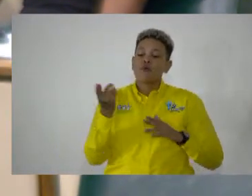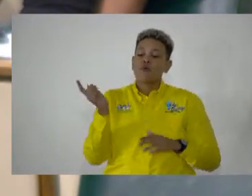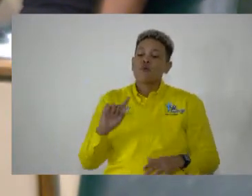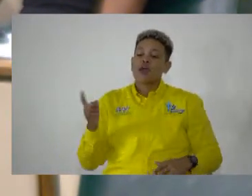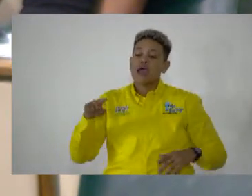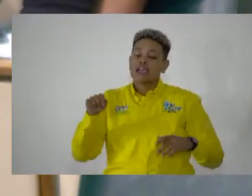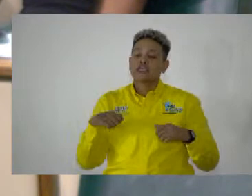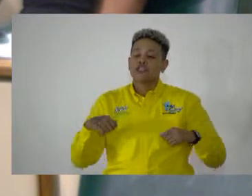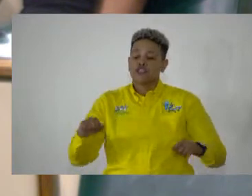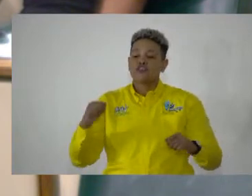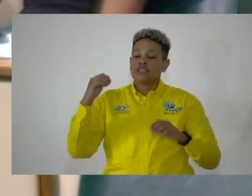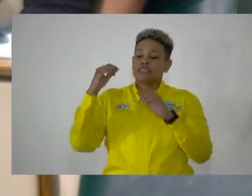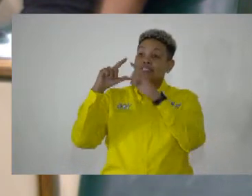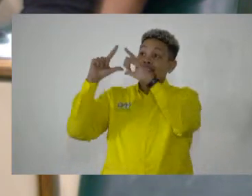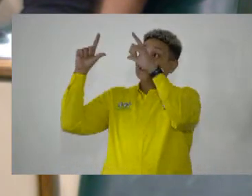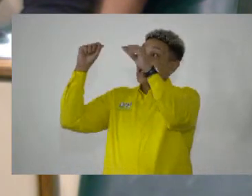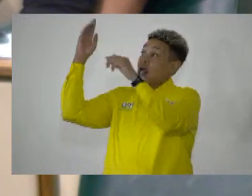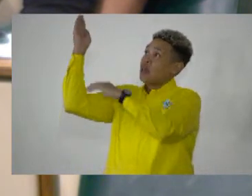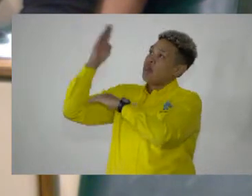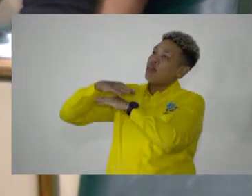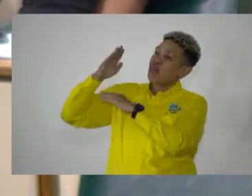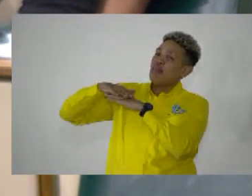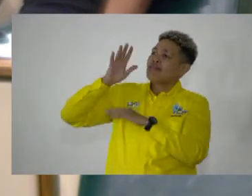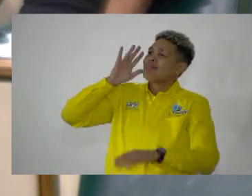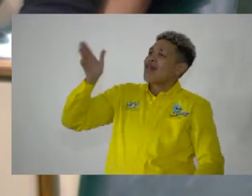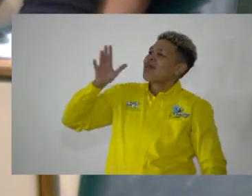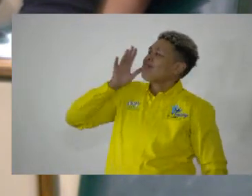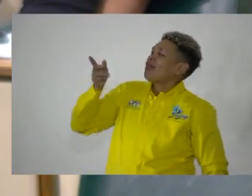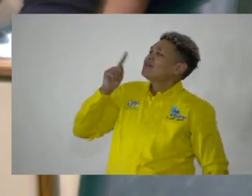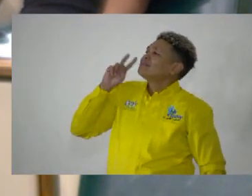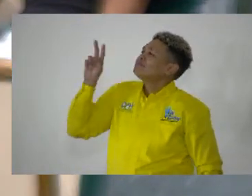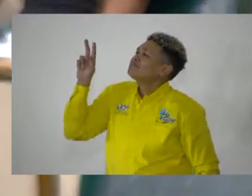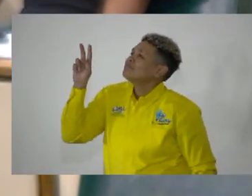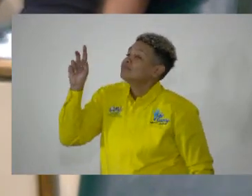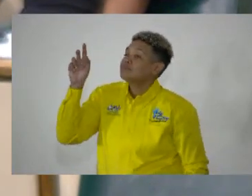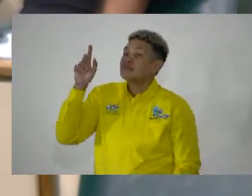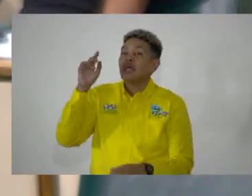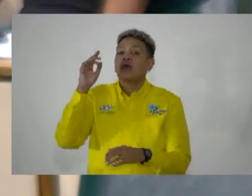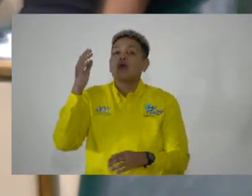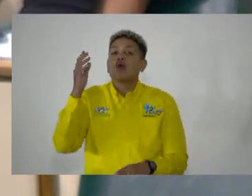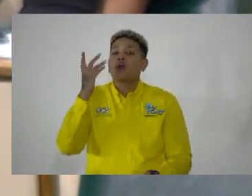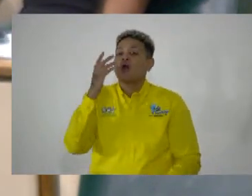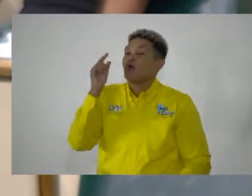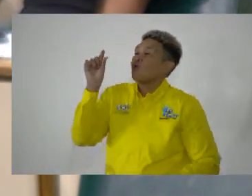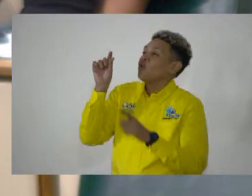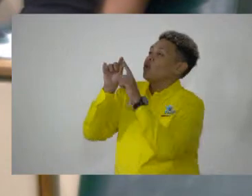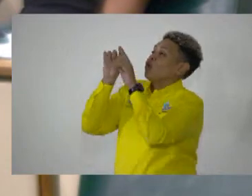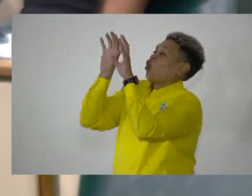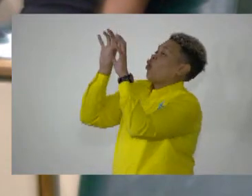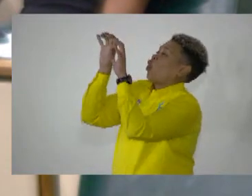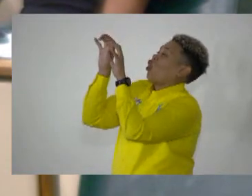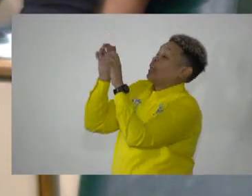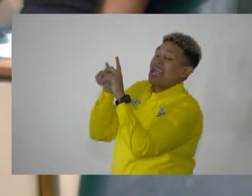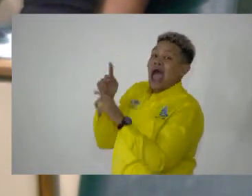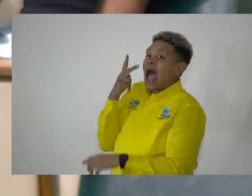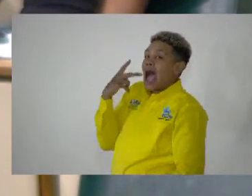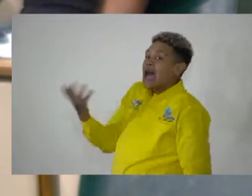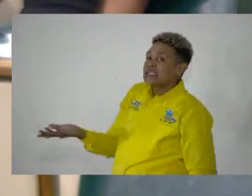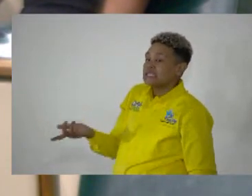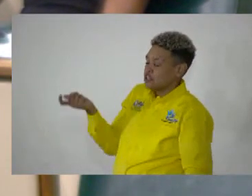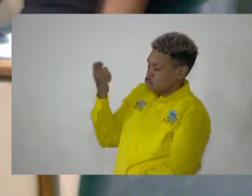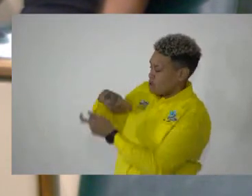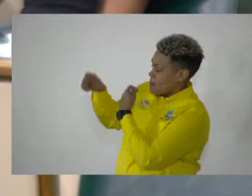the street signs have been torn down or they have been worn out over time, to replace them. So, Madam Speaker, it's a